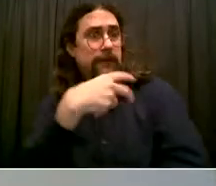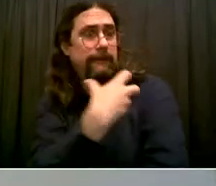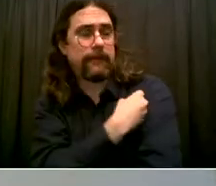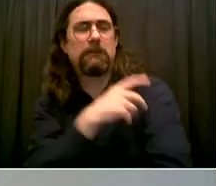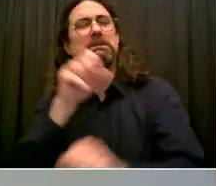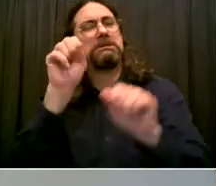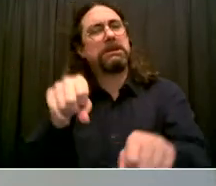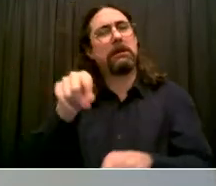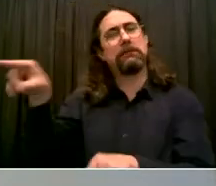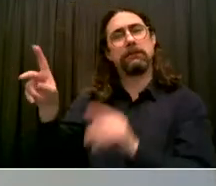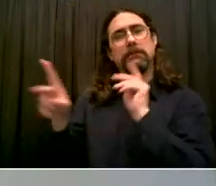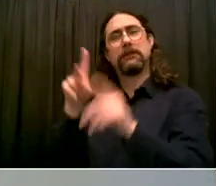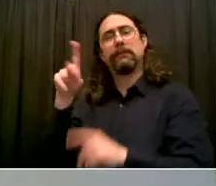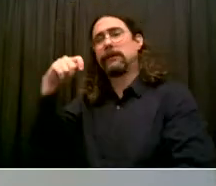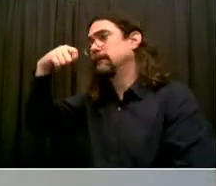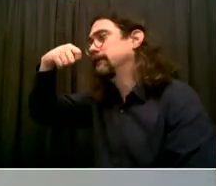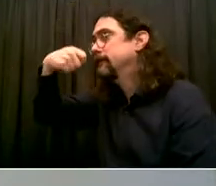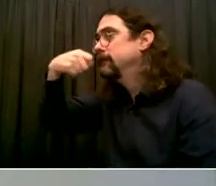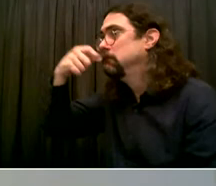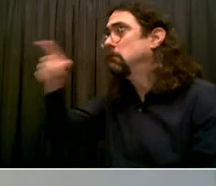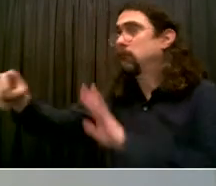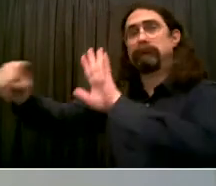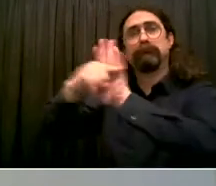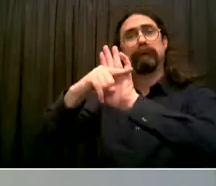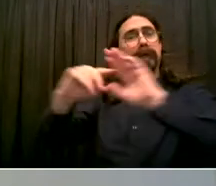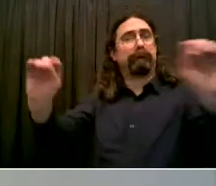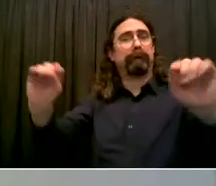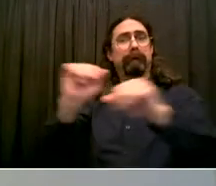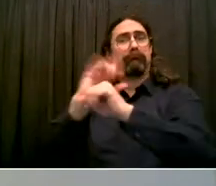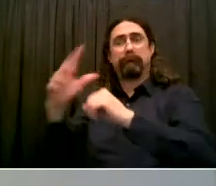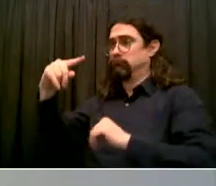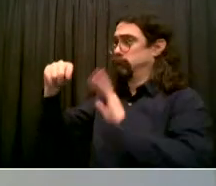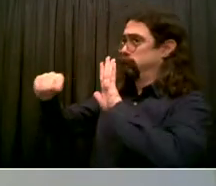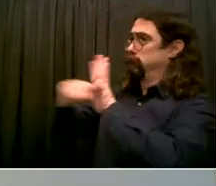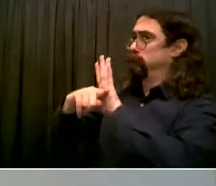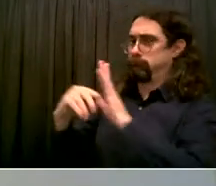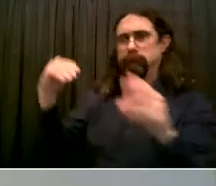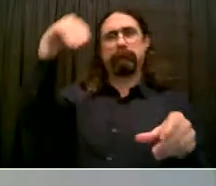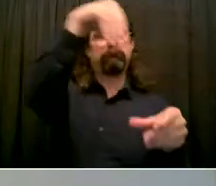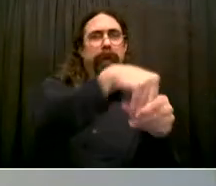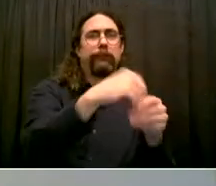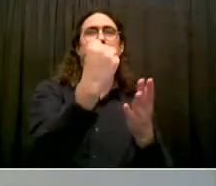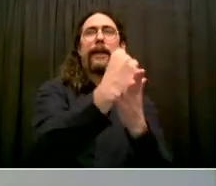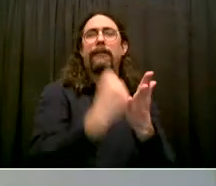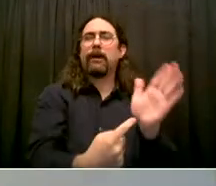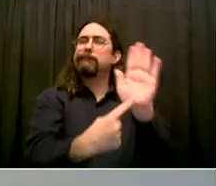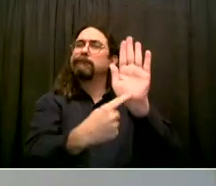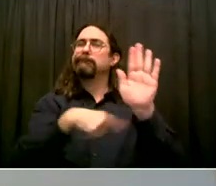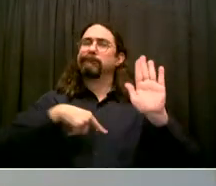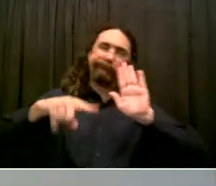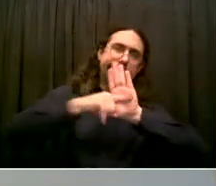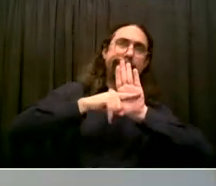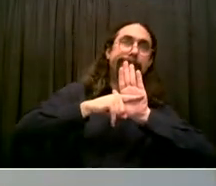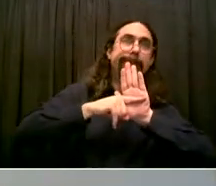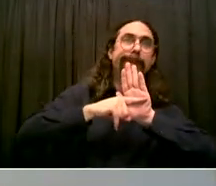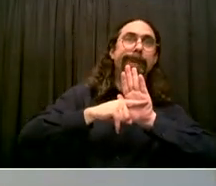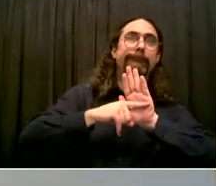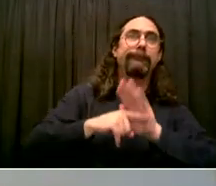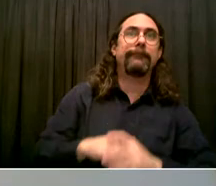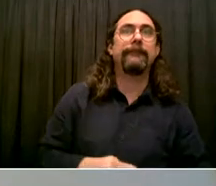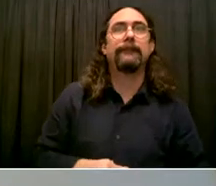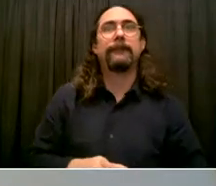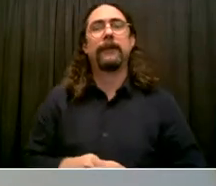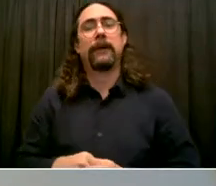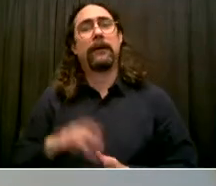to these shared indoor spaces, that those activities can be done in a way that is enjoyable and productive and not at risk of